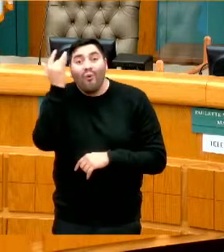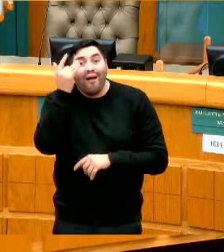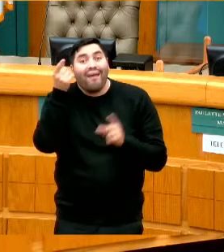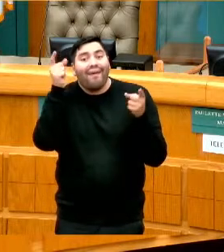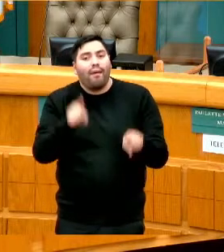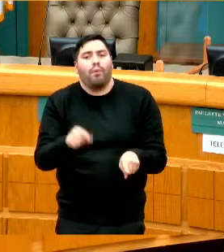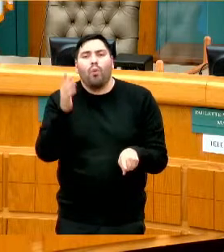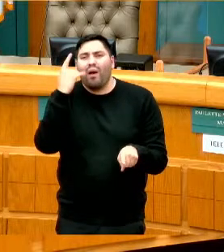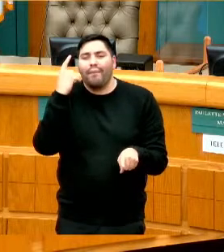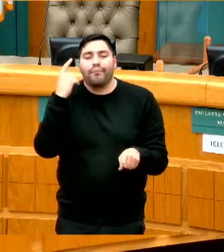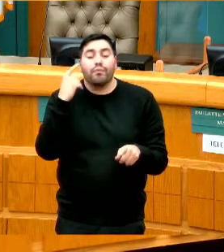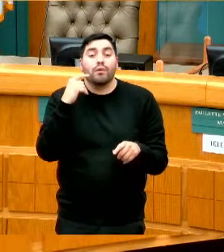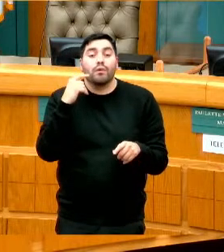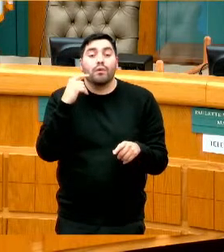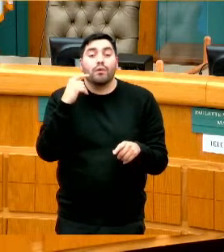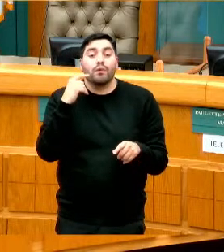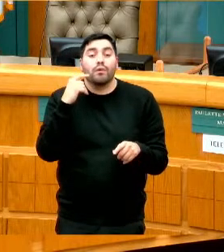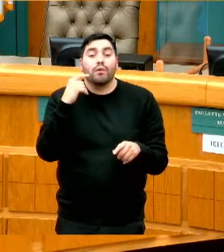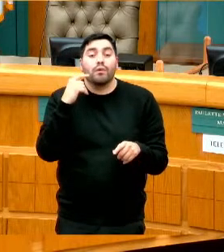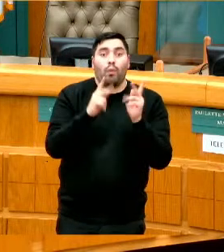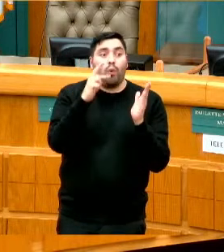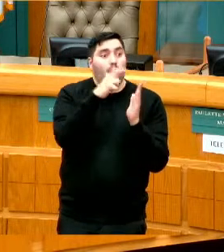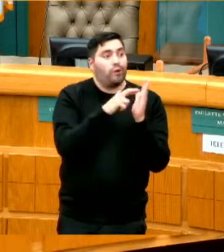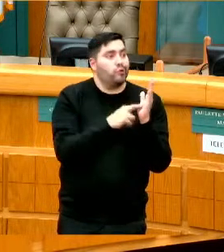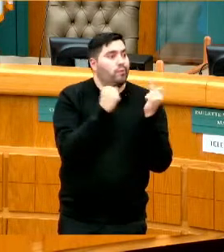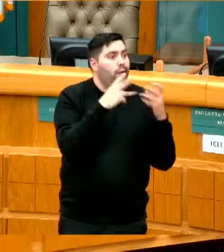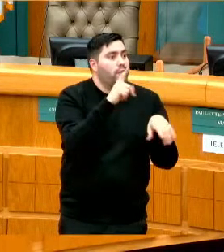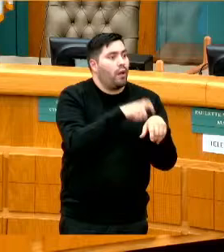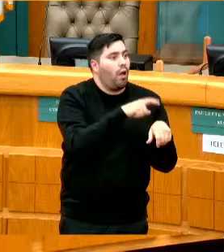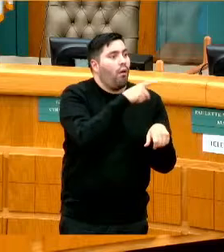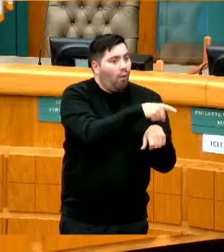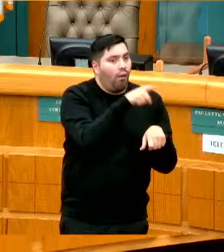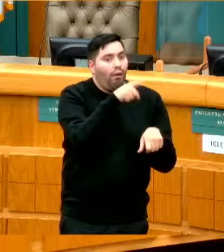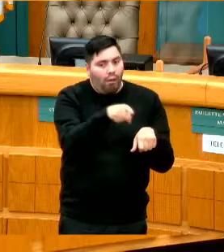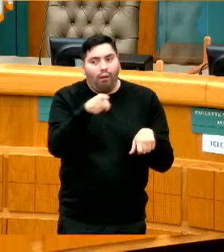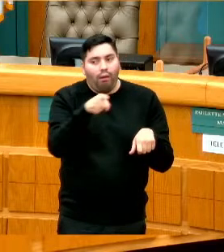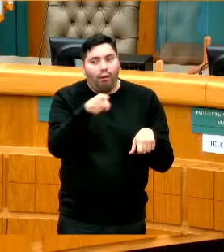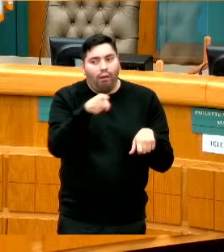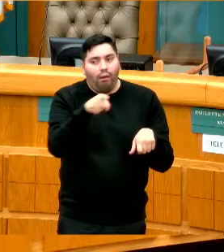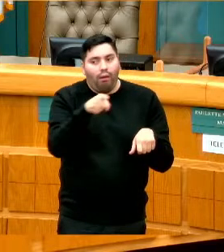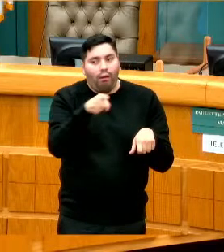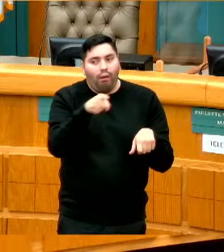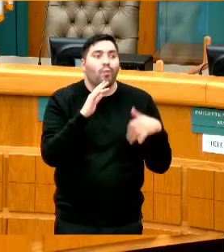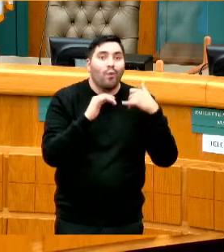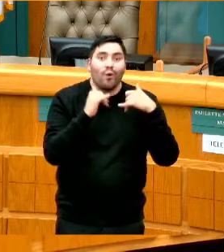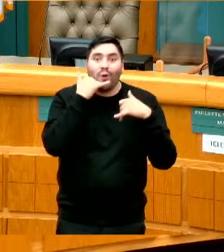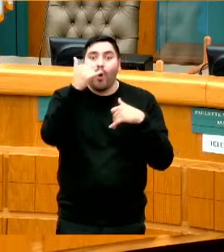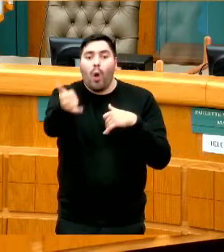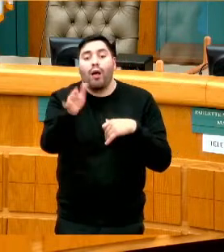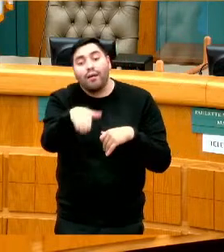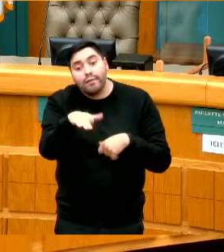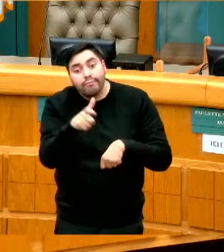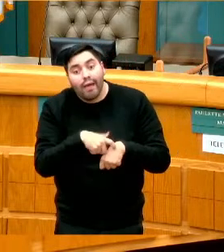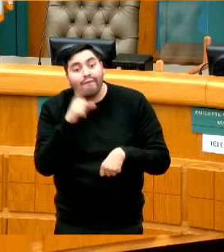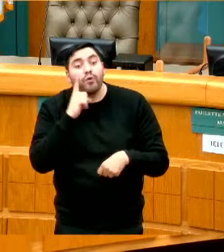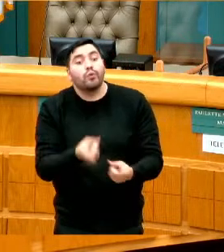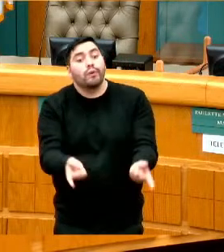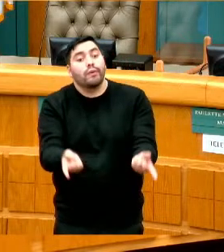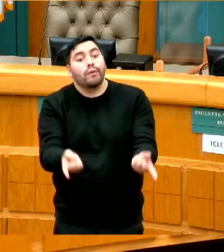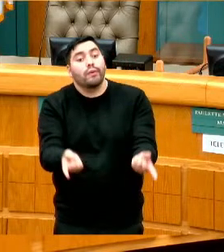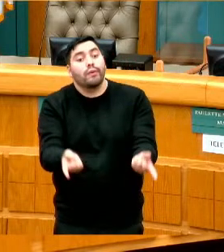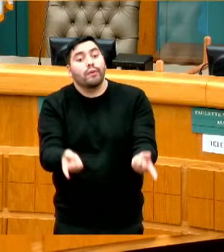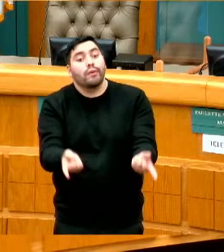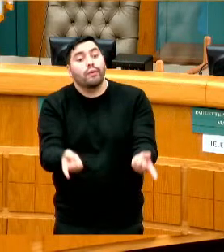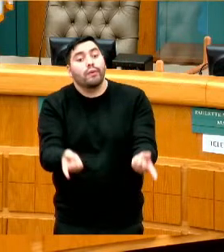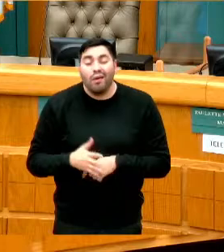because some people have actually registered multiple times, and so our system will just call that number and say it's time for you to come in. We